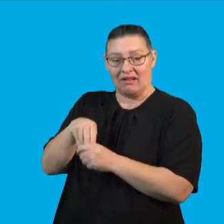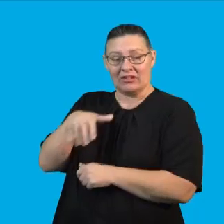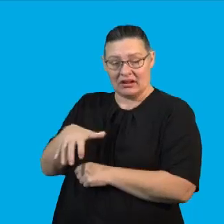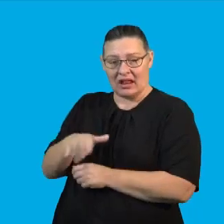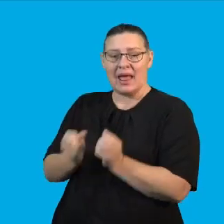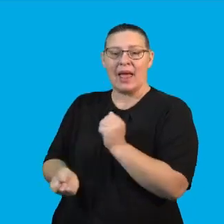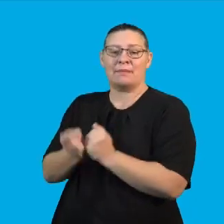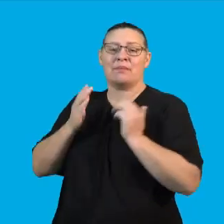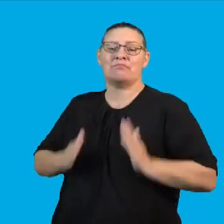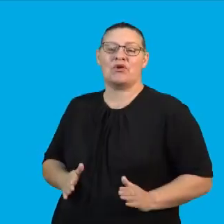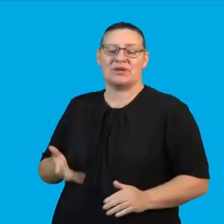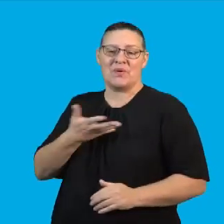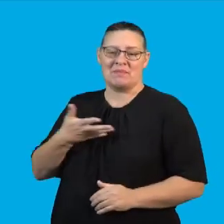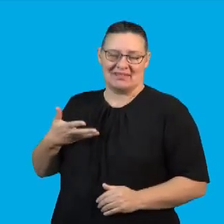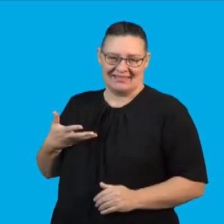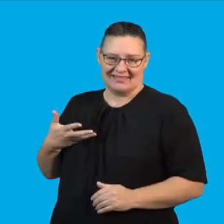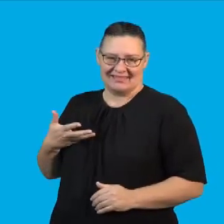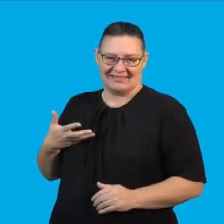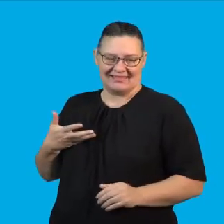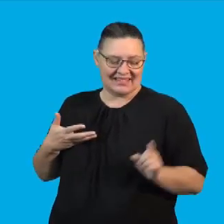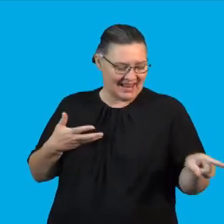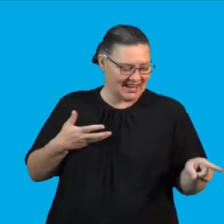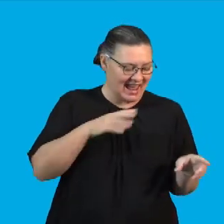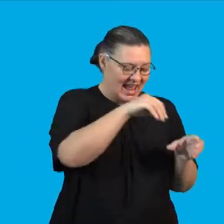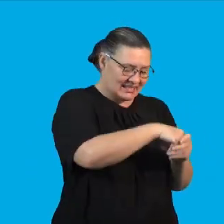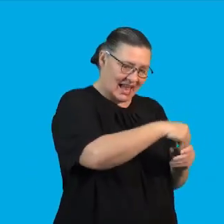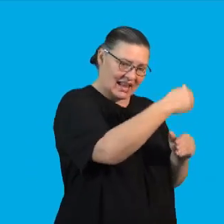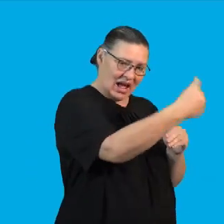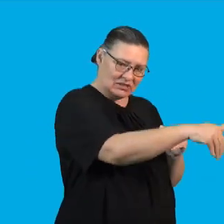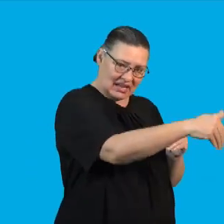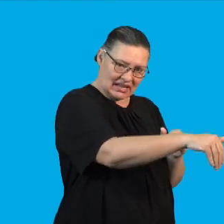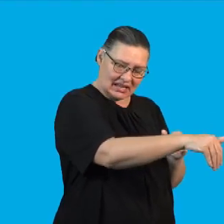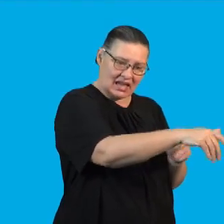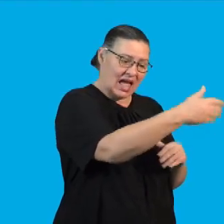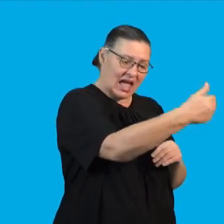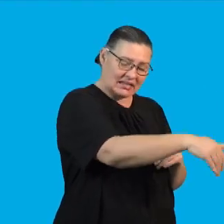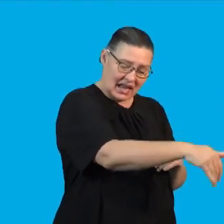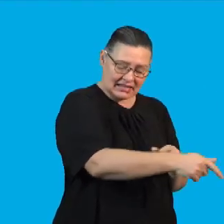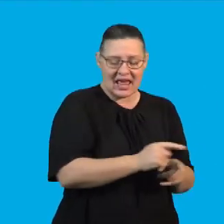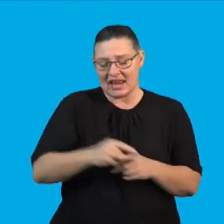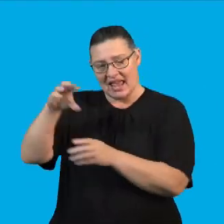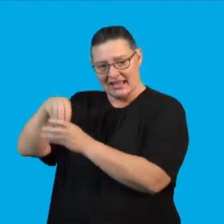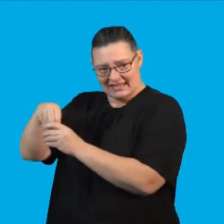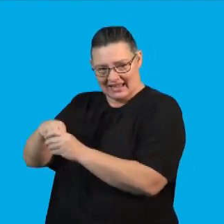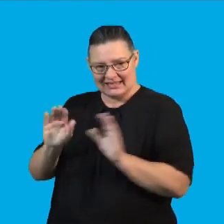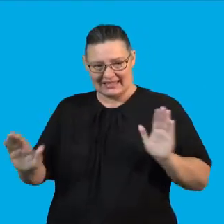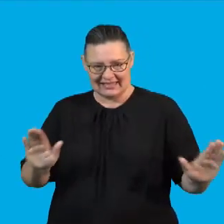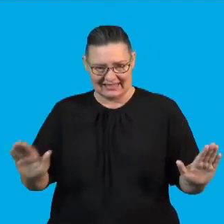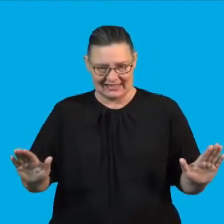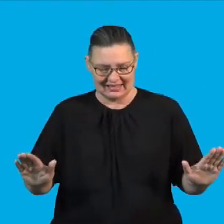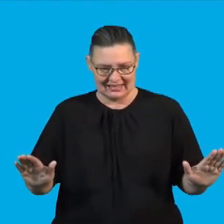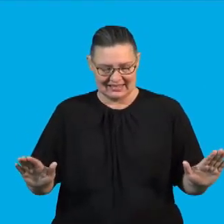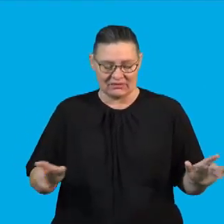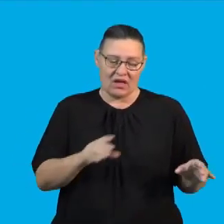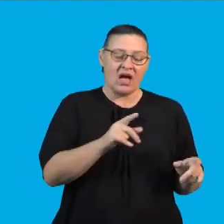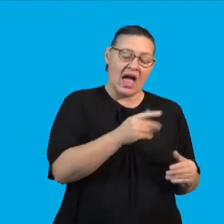occurs inside the female body. Just check the two. External, it's outside the female body. Internal fertilization,